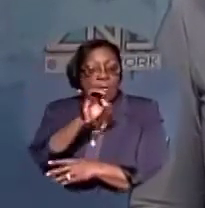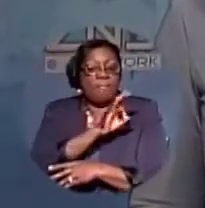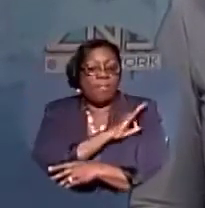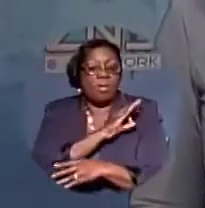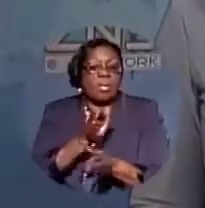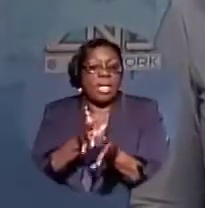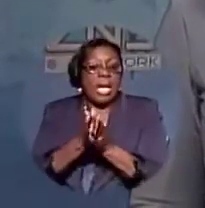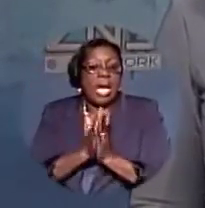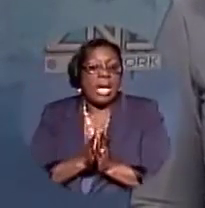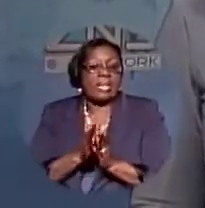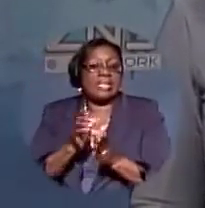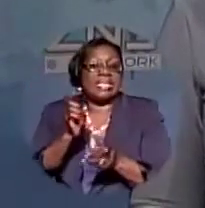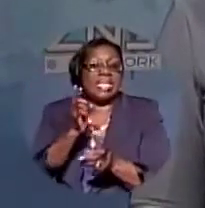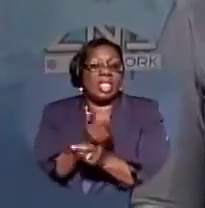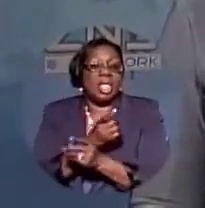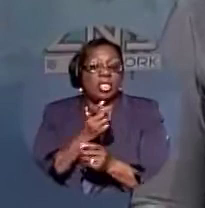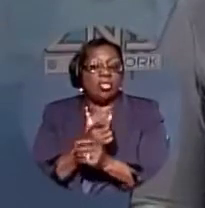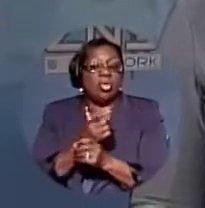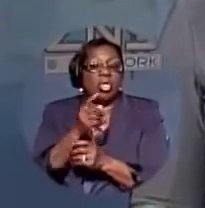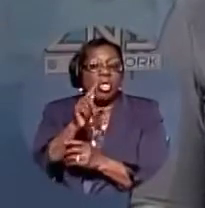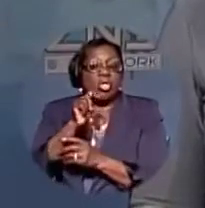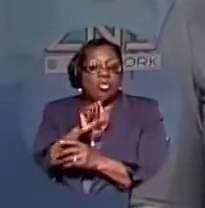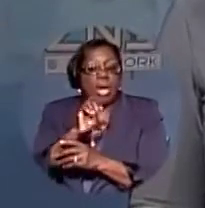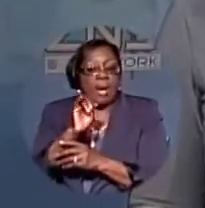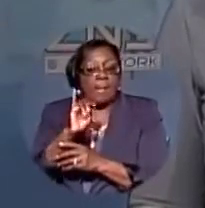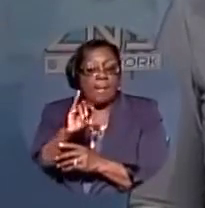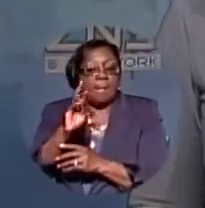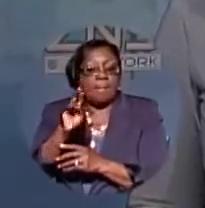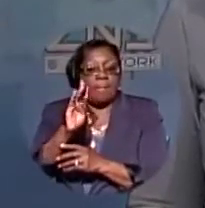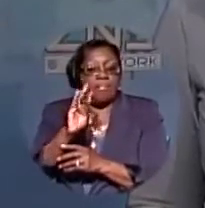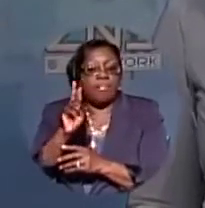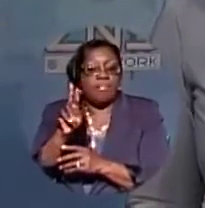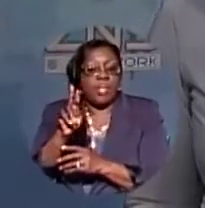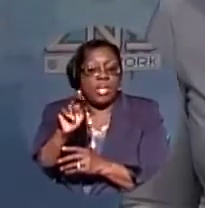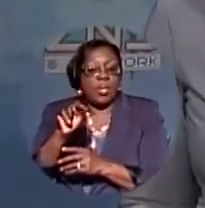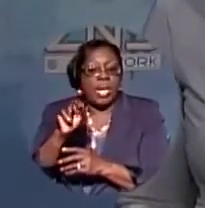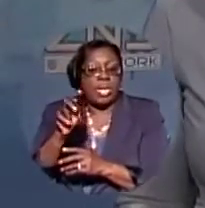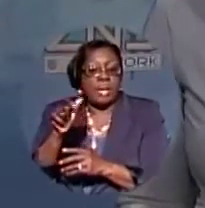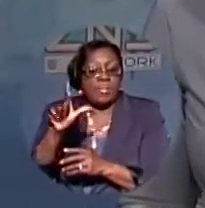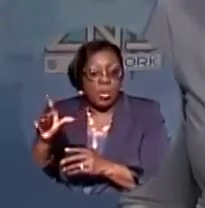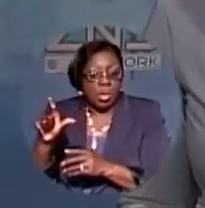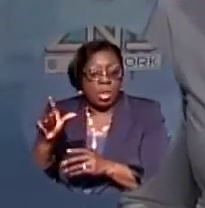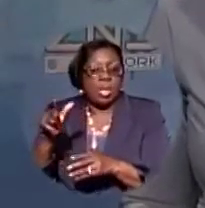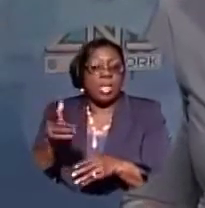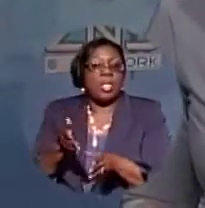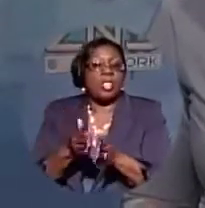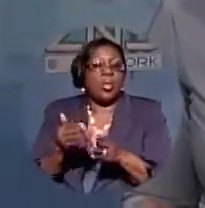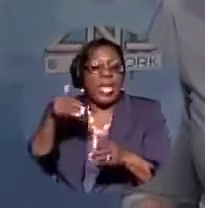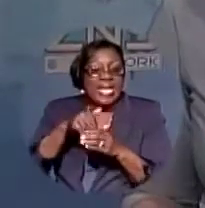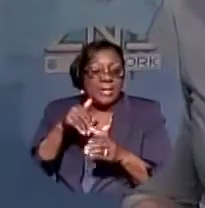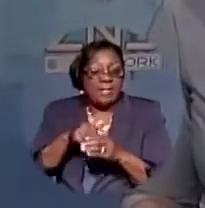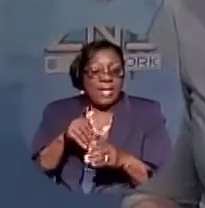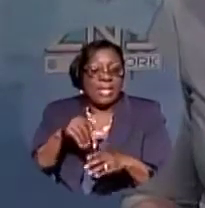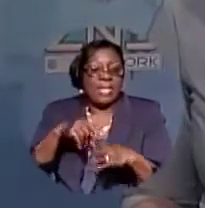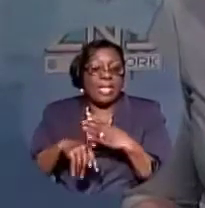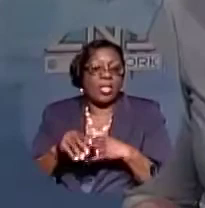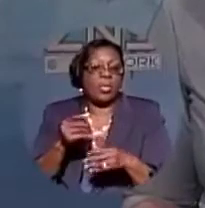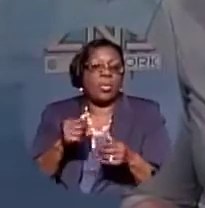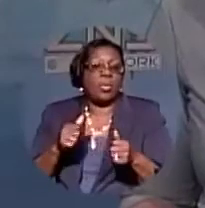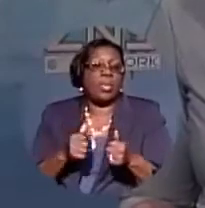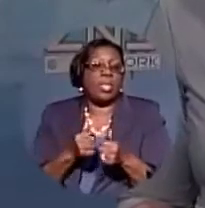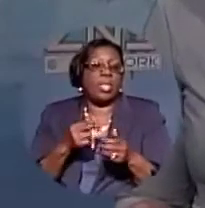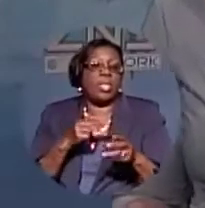to intervene, in effect, according to law, halting further protests. Minister Folks made the announcement today. Clint Watson